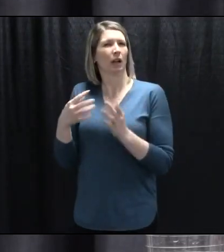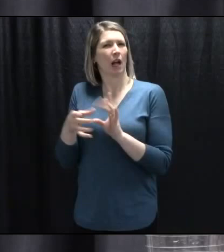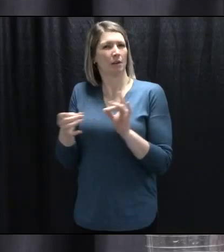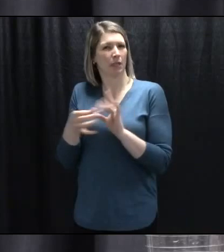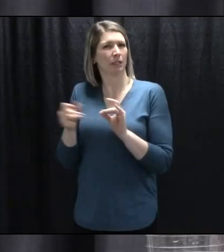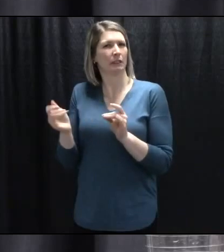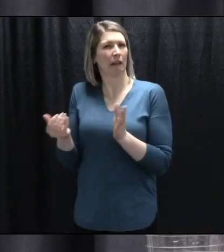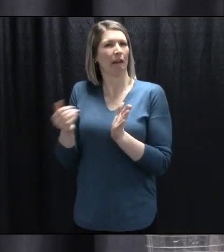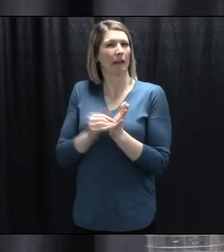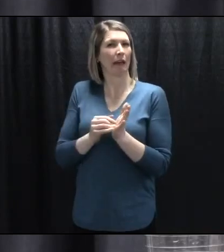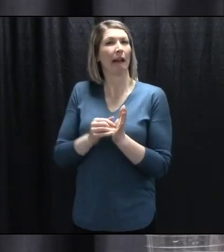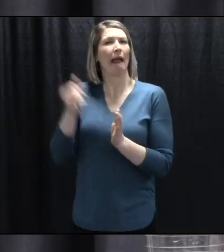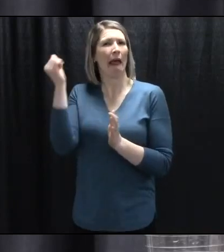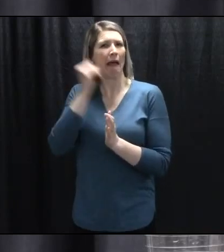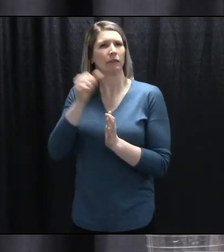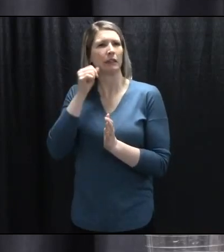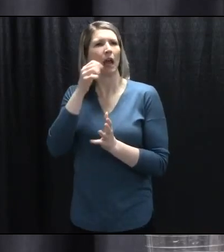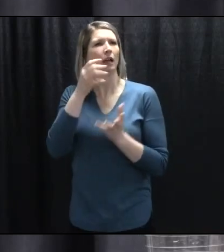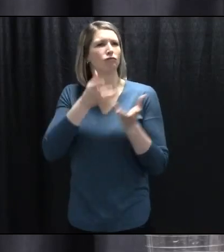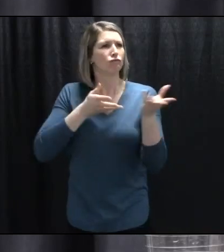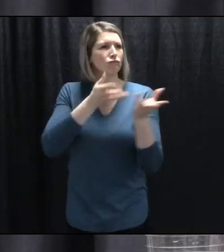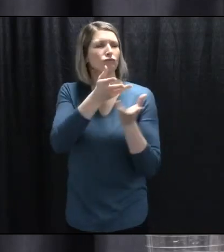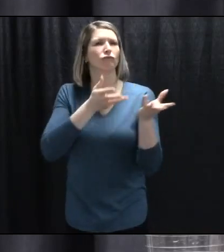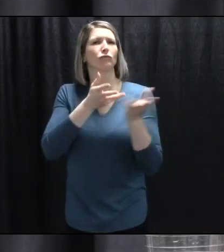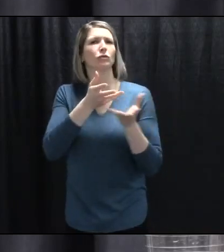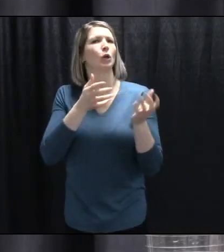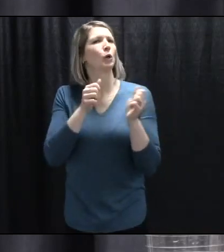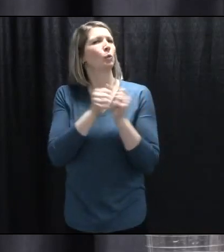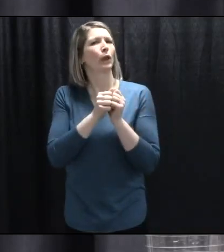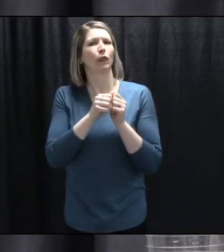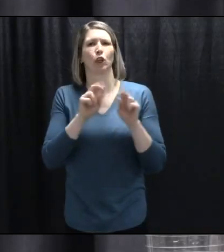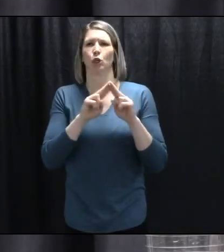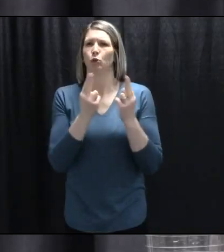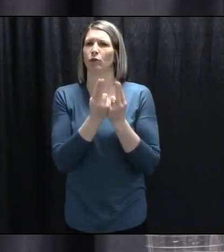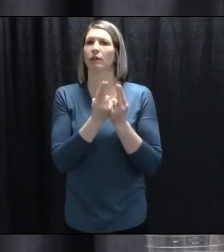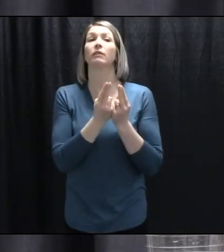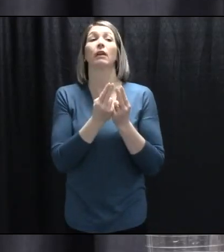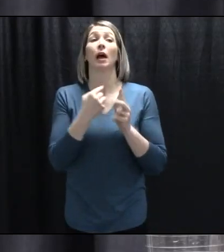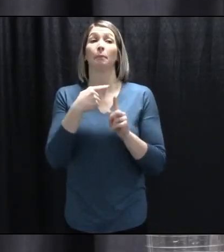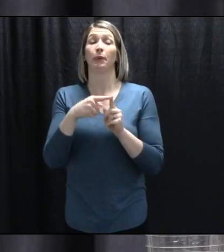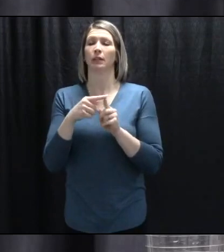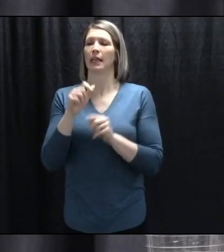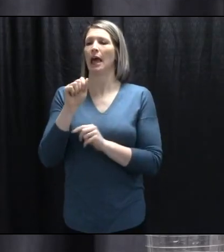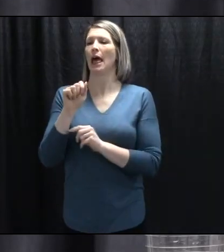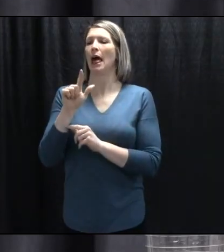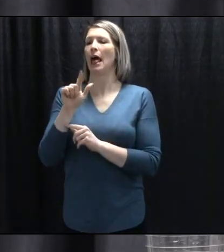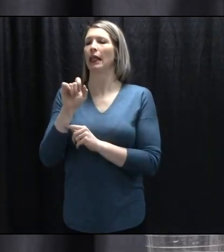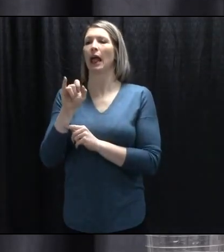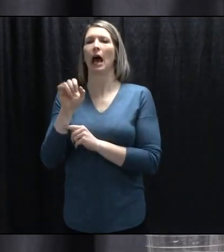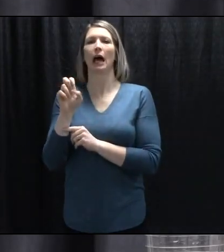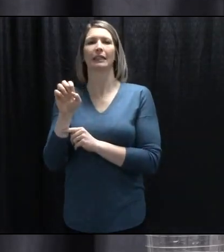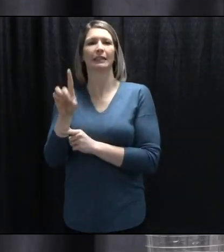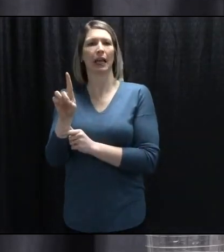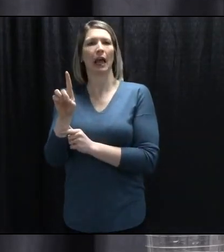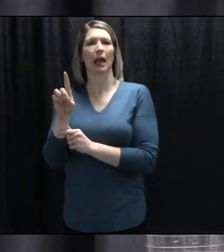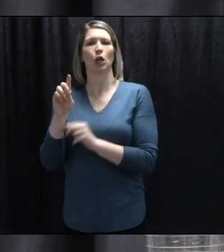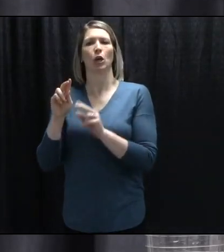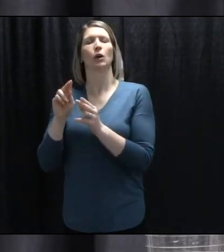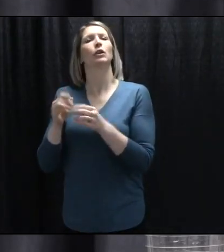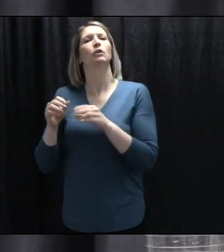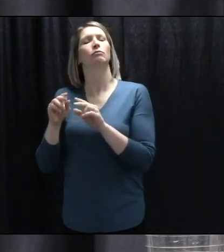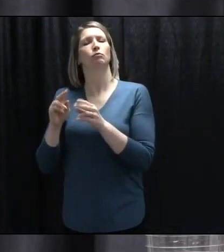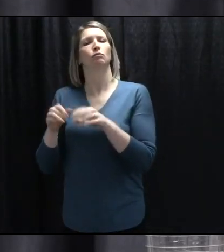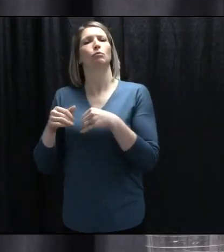others in terms of QP and allied health professionals. They've also been involved in some of these discussions. The facts of the